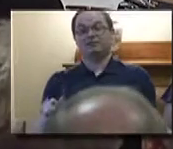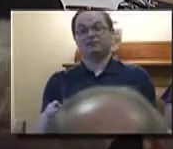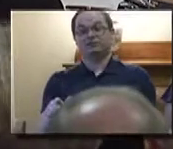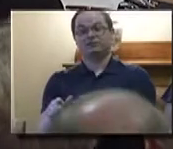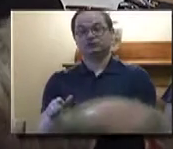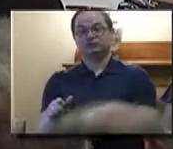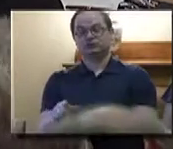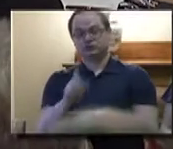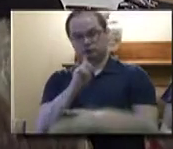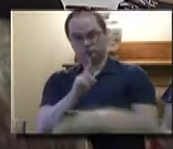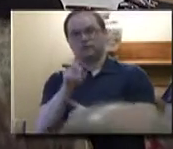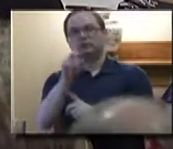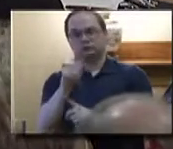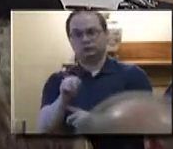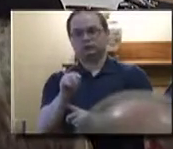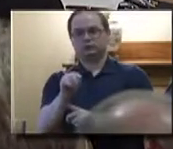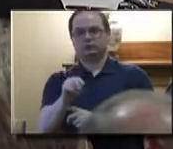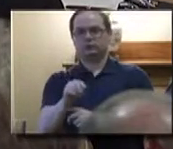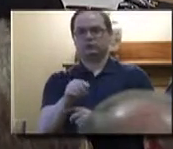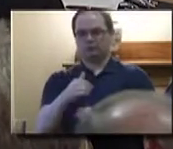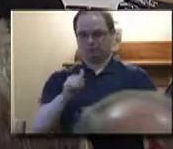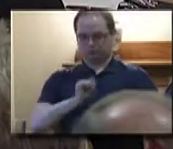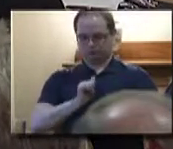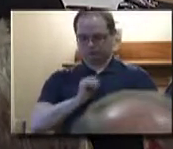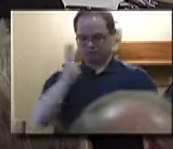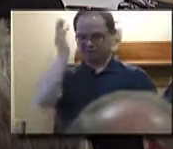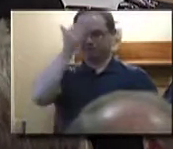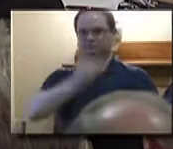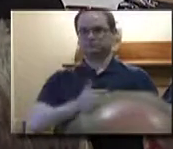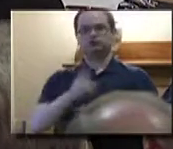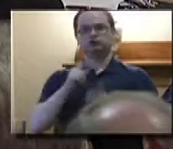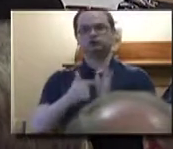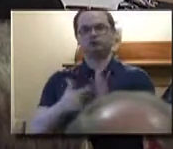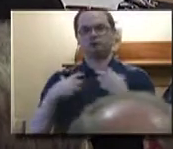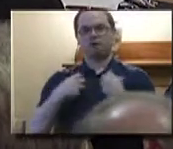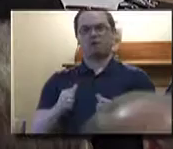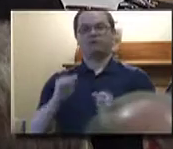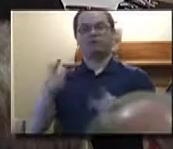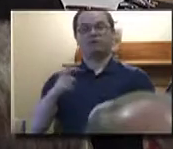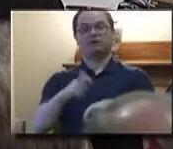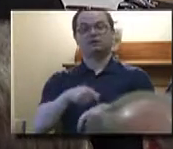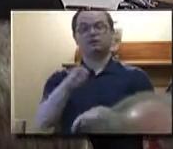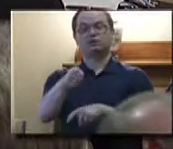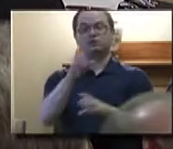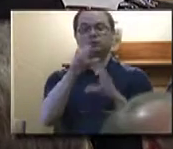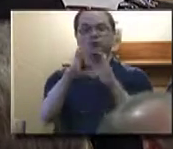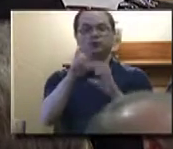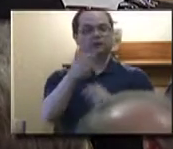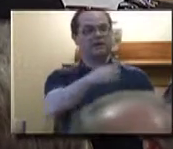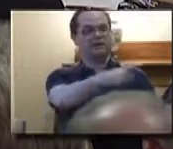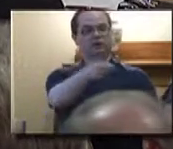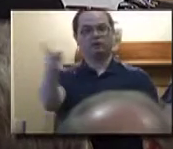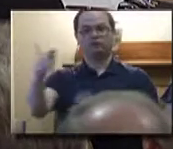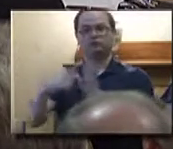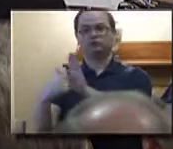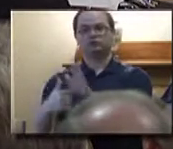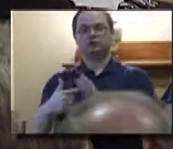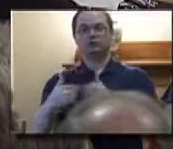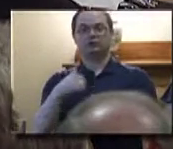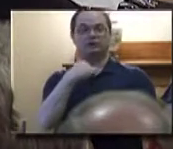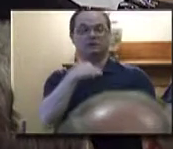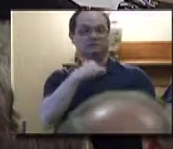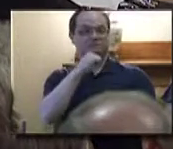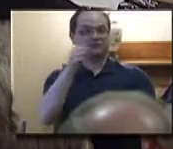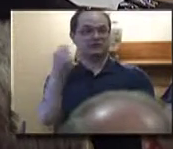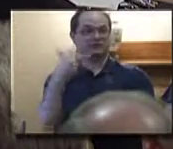you really do have to carry yourself in a very assured way. You are communicating to the inmates that you are